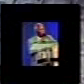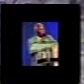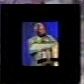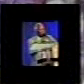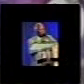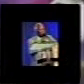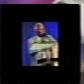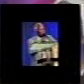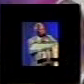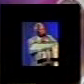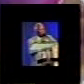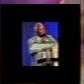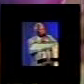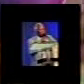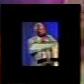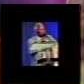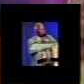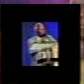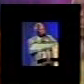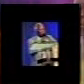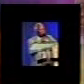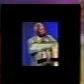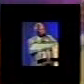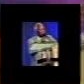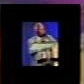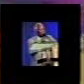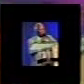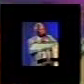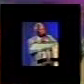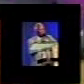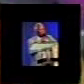take Him at His